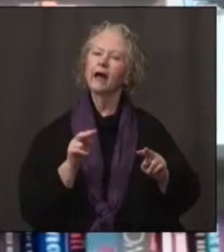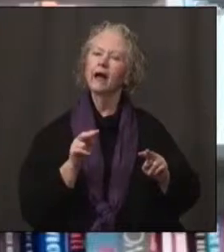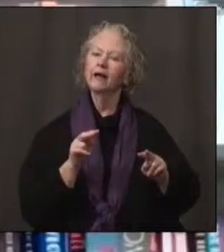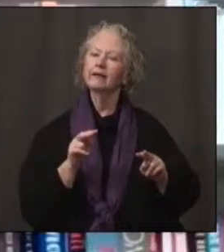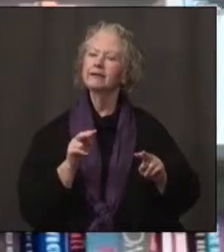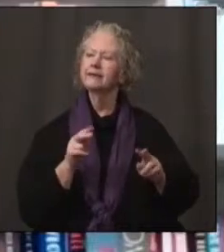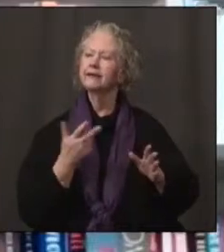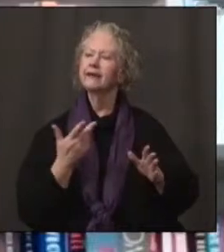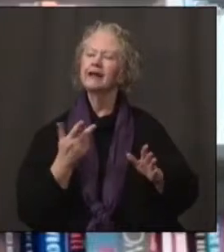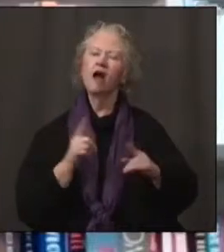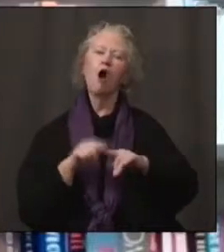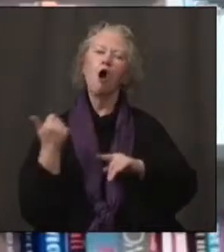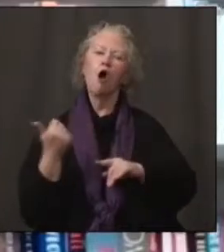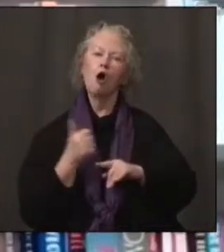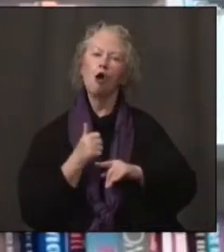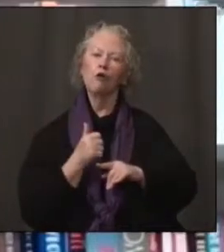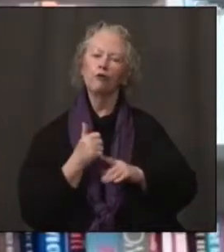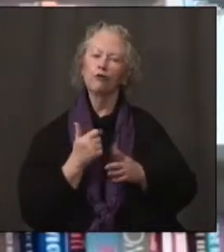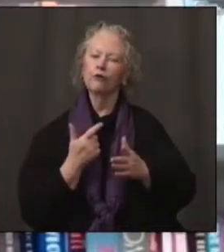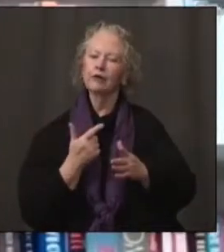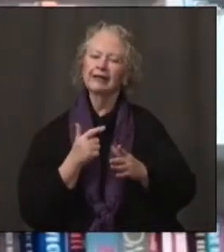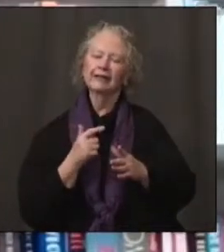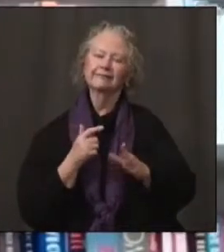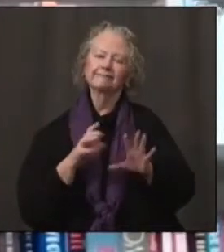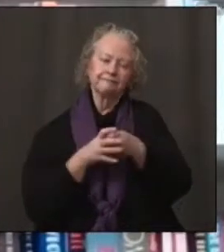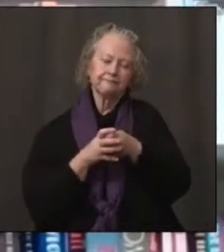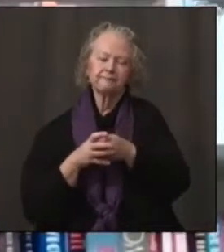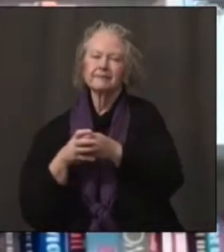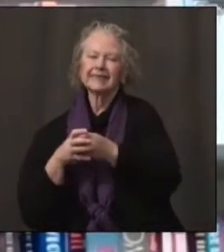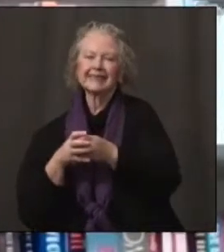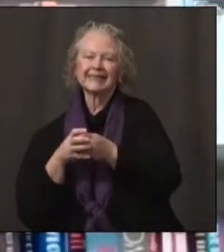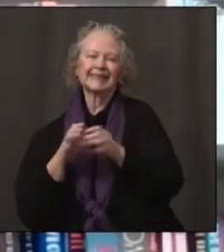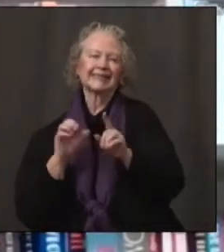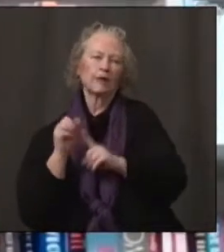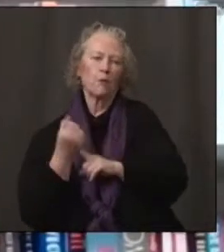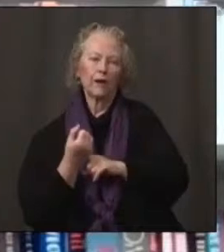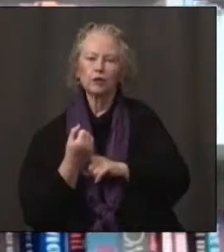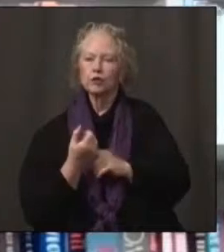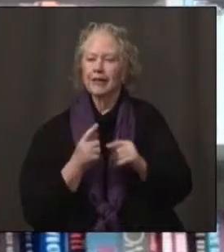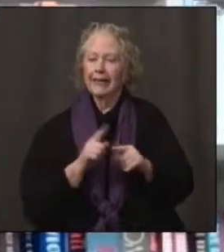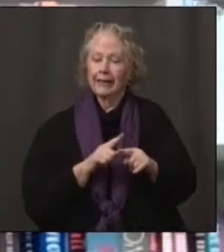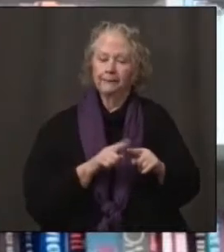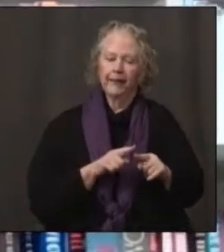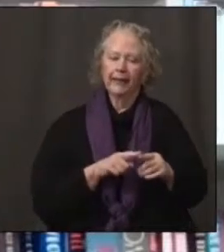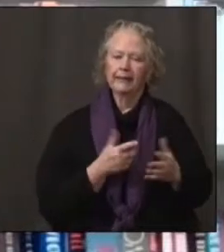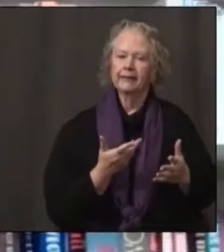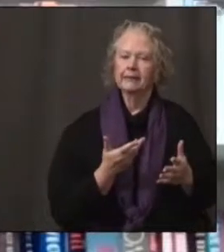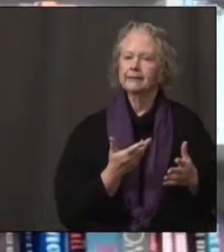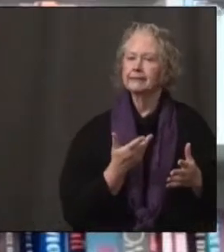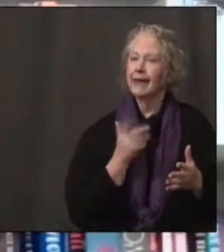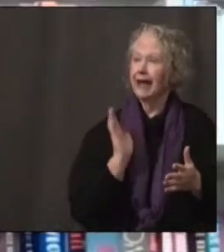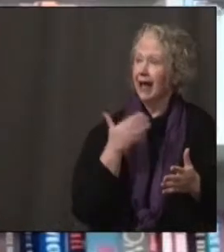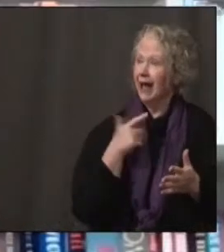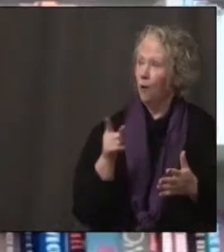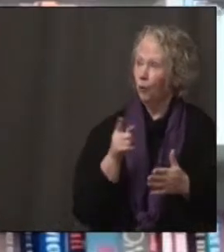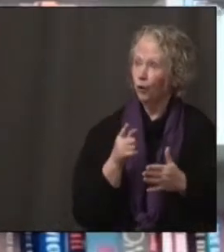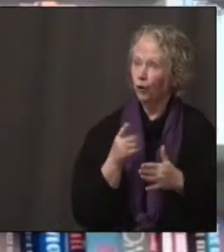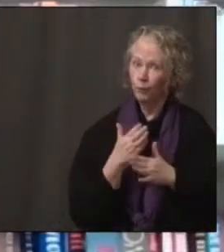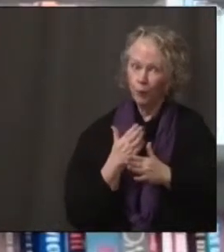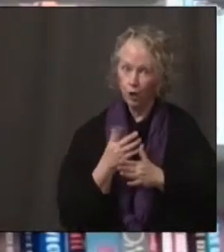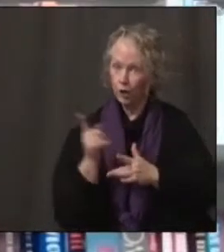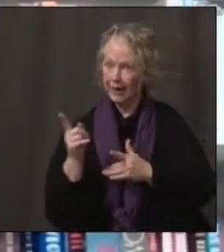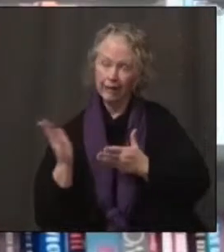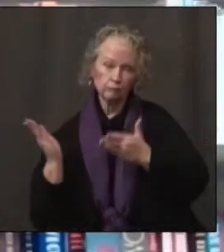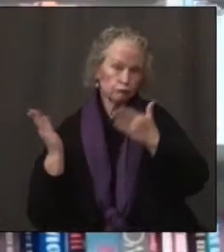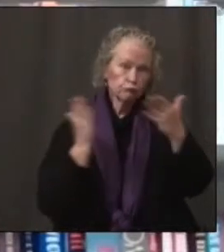the various settings, really depending on, the availability of our partners to do mobile